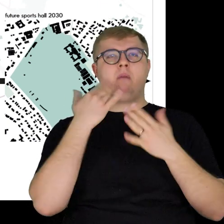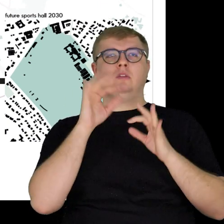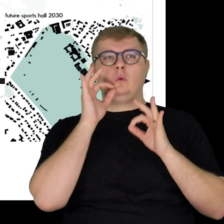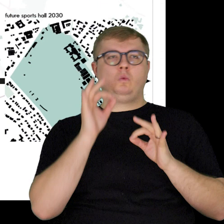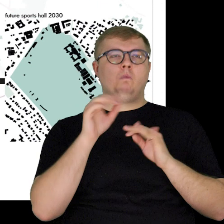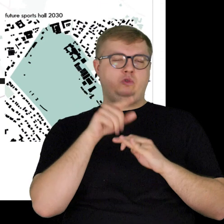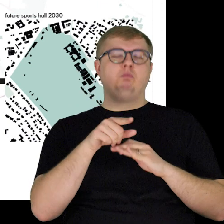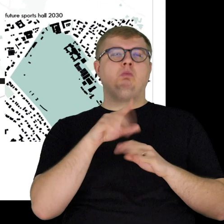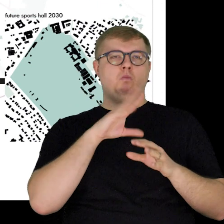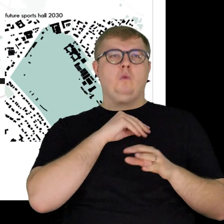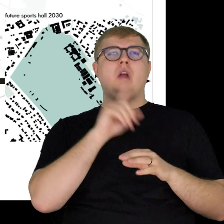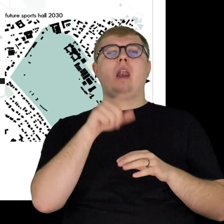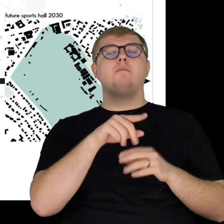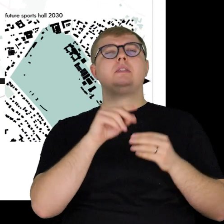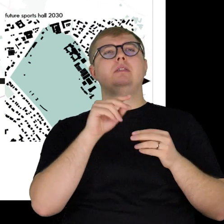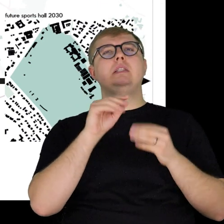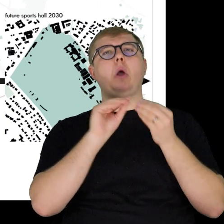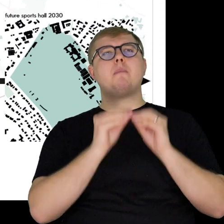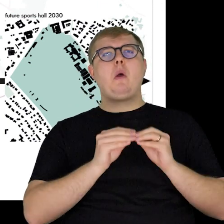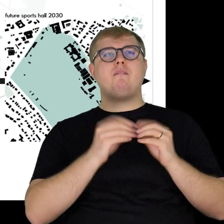we were kind of striving for.